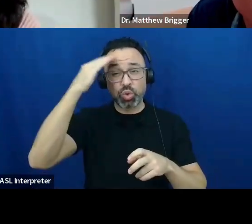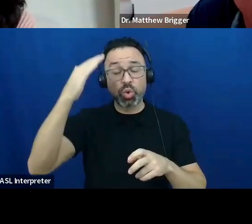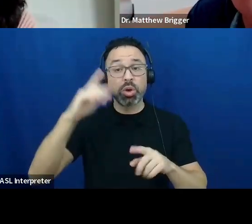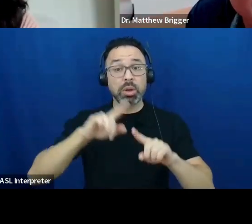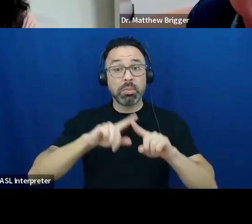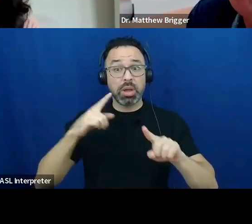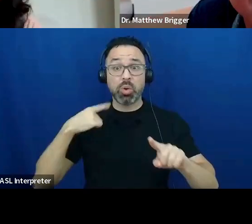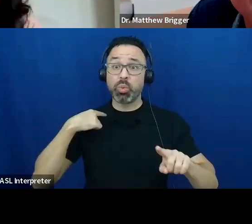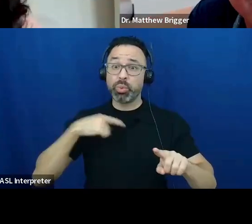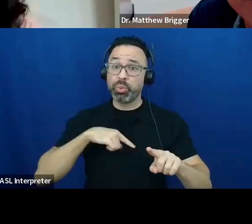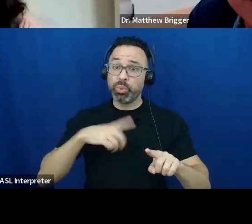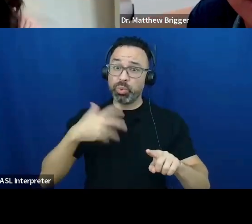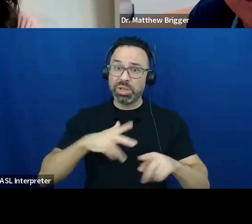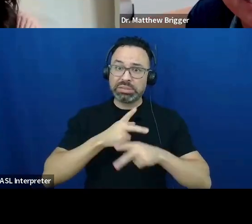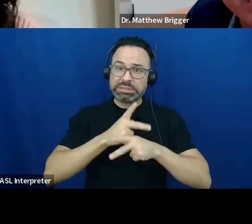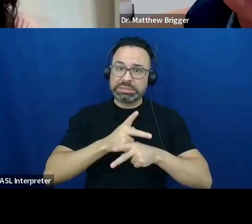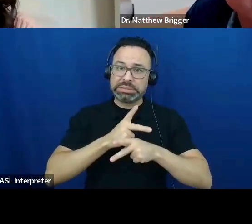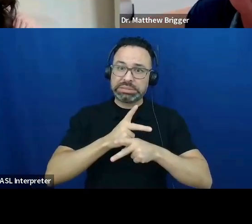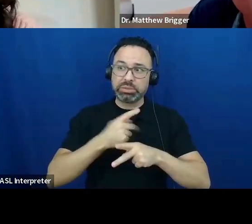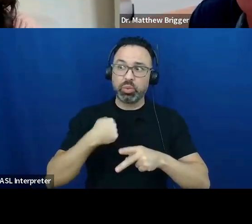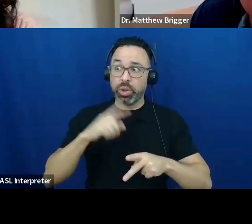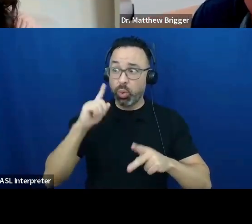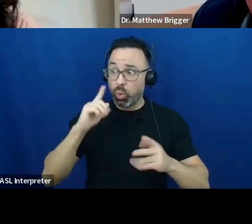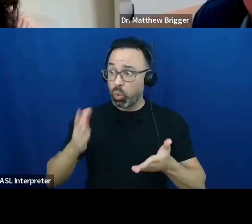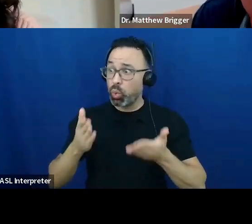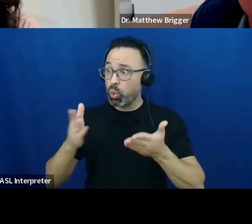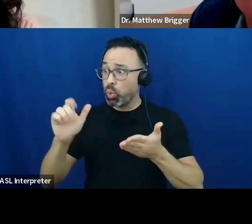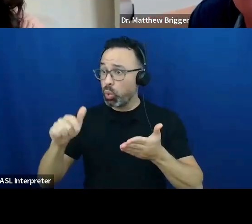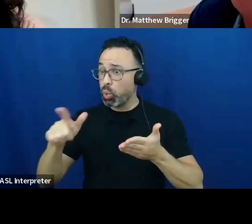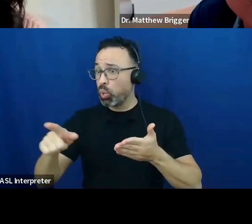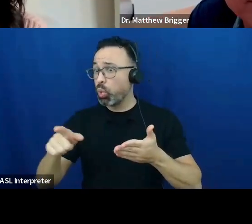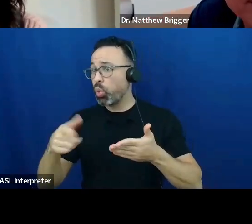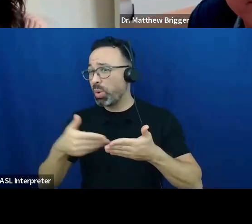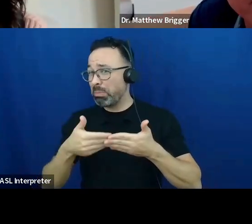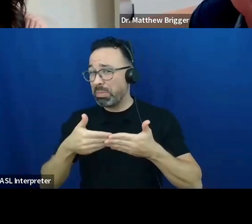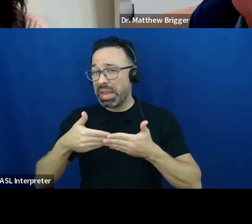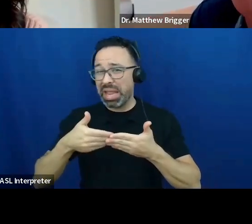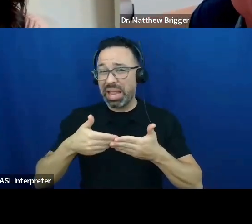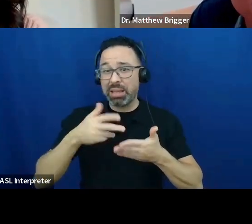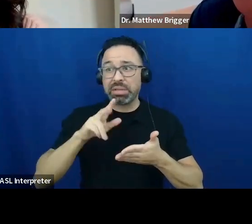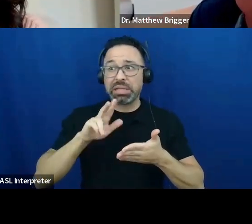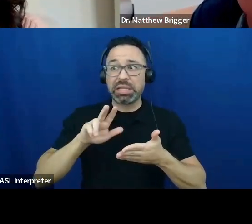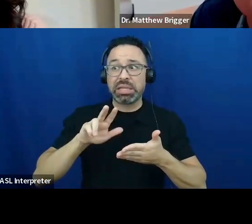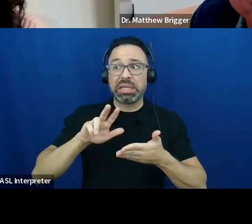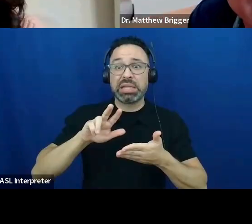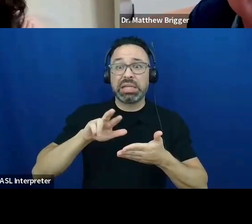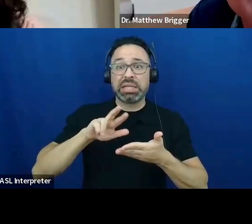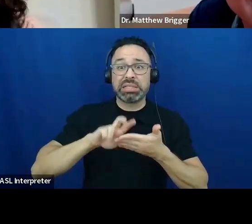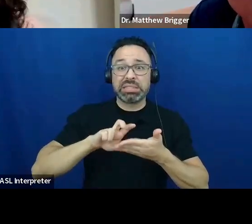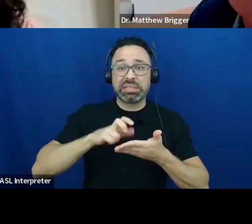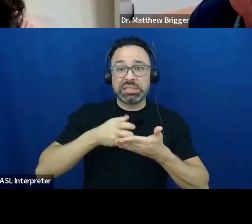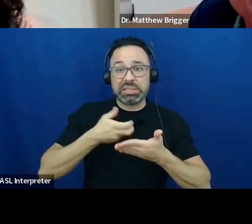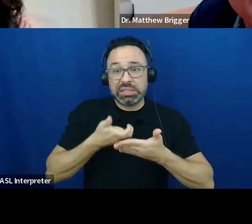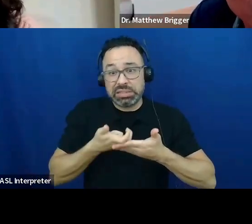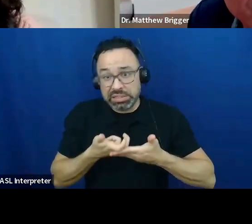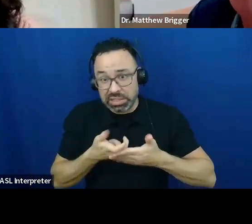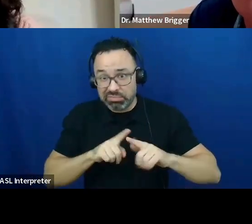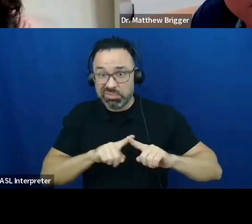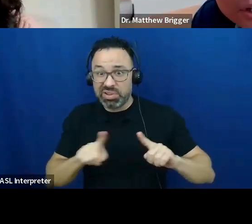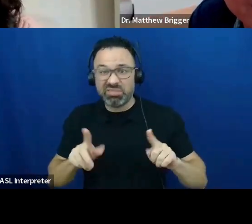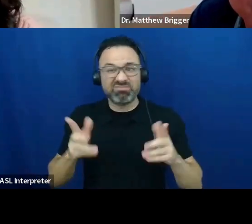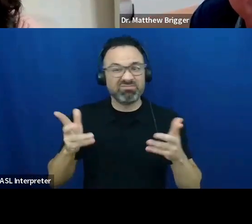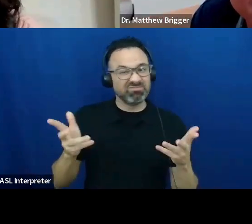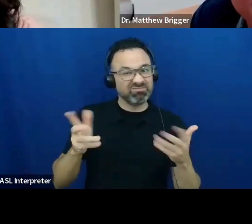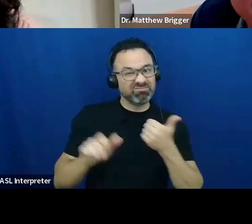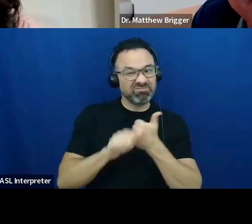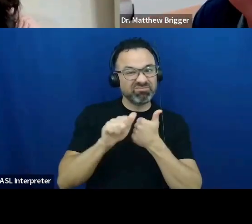very careful, I'd say, about ever recommending different sleeping positions, particularly in a 1-month-old, because of sort of the known implications that go along with that. Once